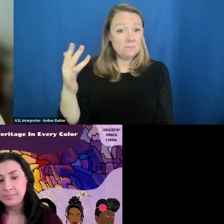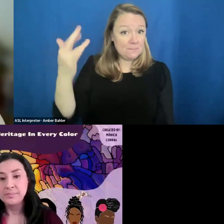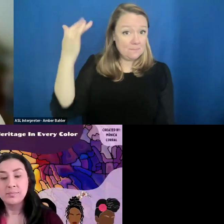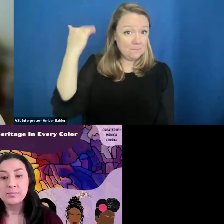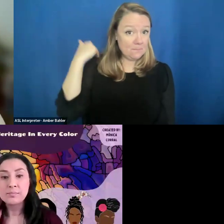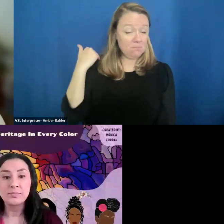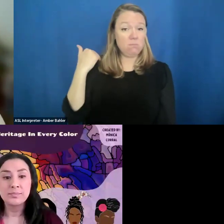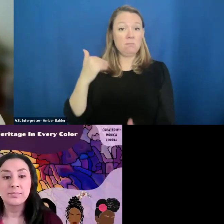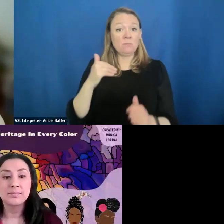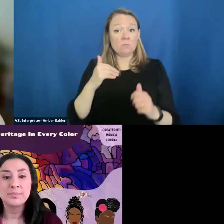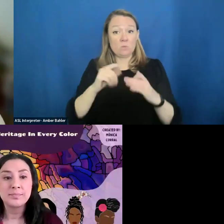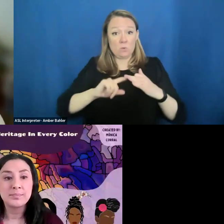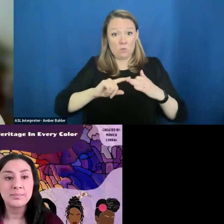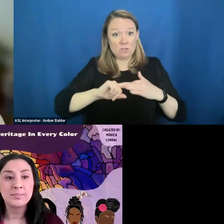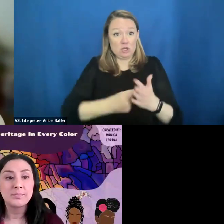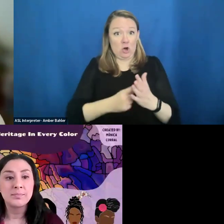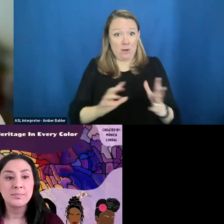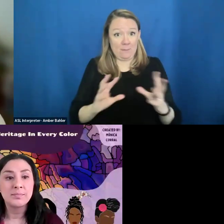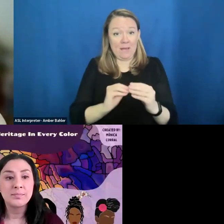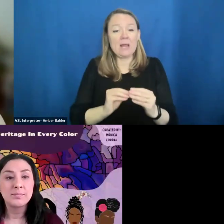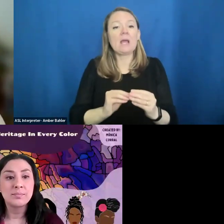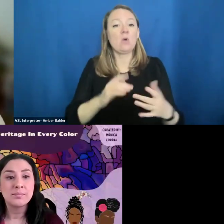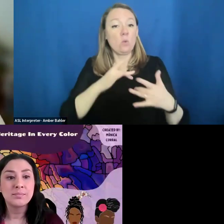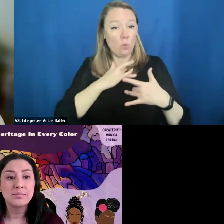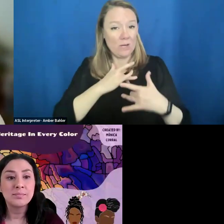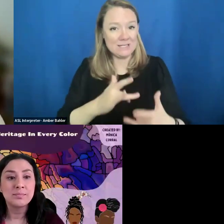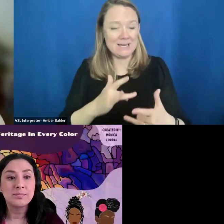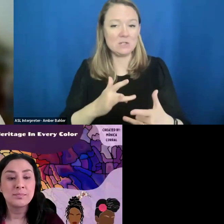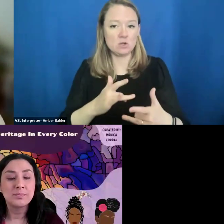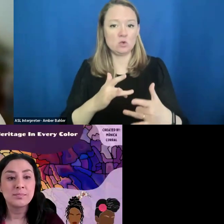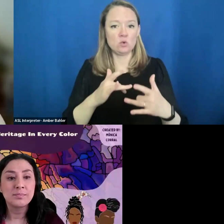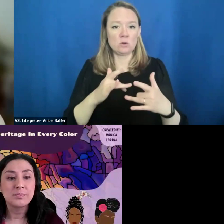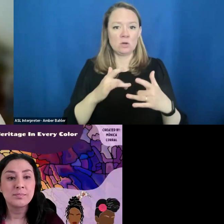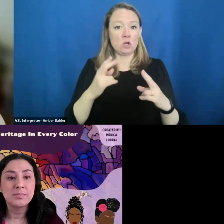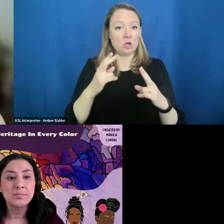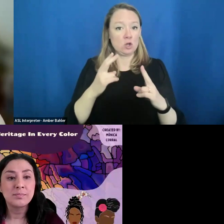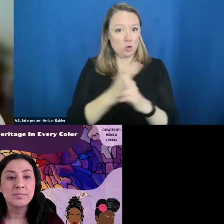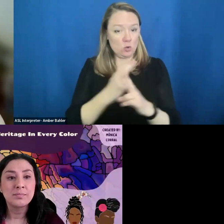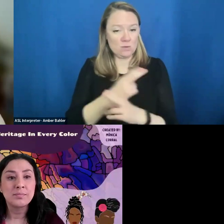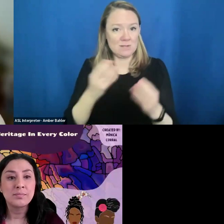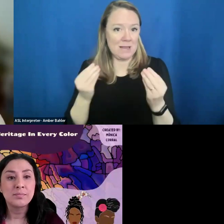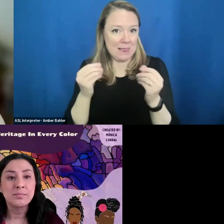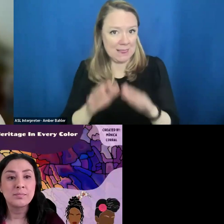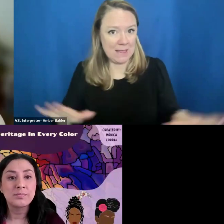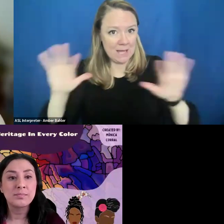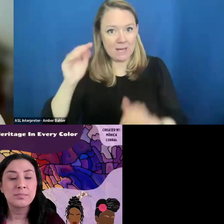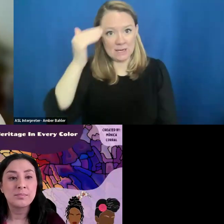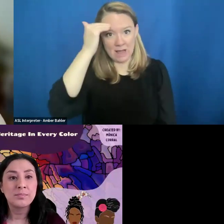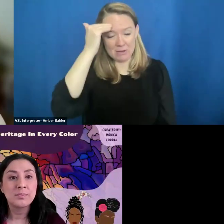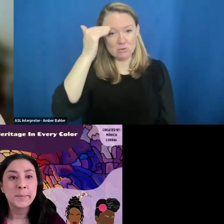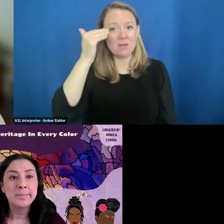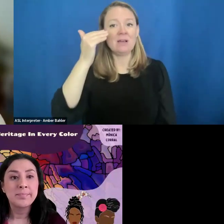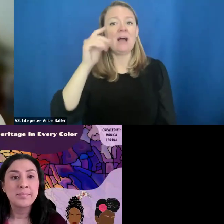agenda to offer a land acknowledgement. But then what we really wanted to start doing was actually using this time to highlight